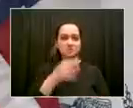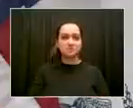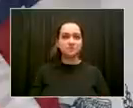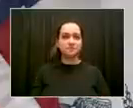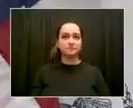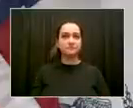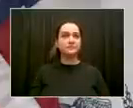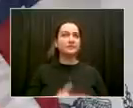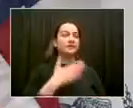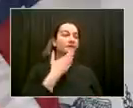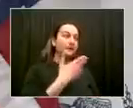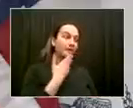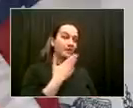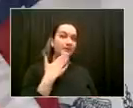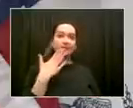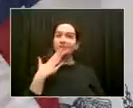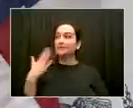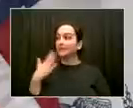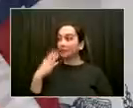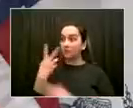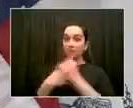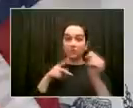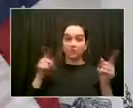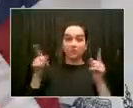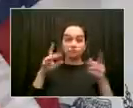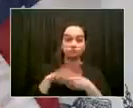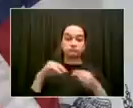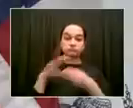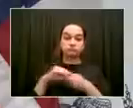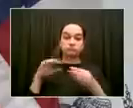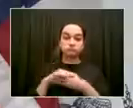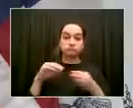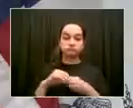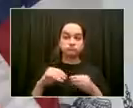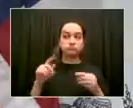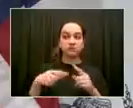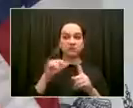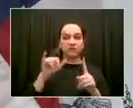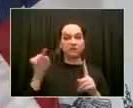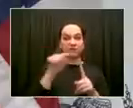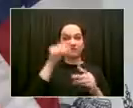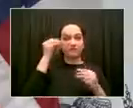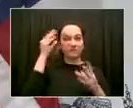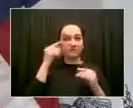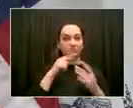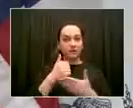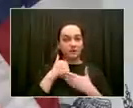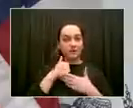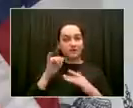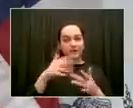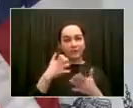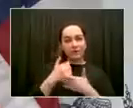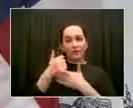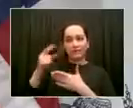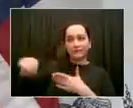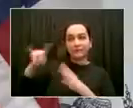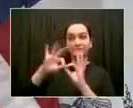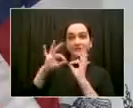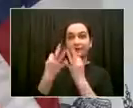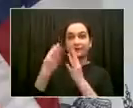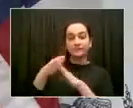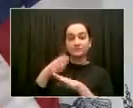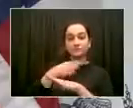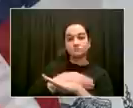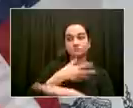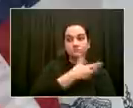that family. And we'll make sure our team follows up with you today so we can make sure that she gets vaccinated quickly.